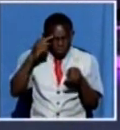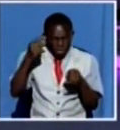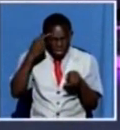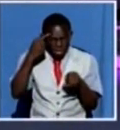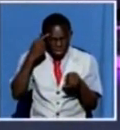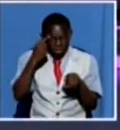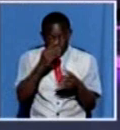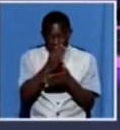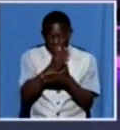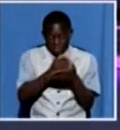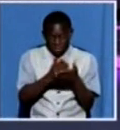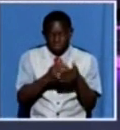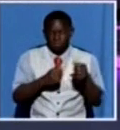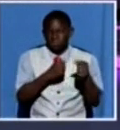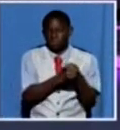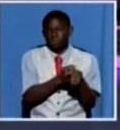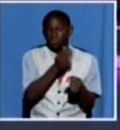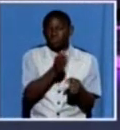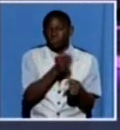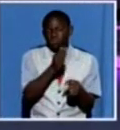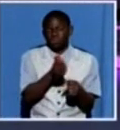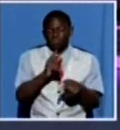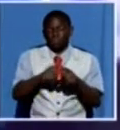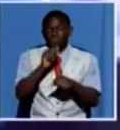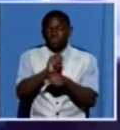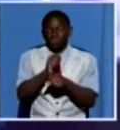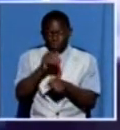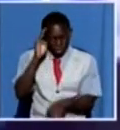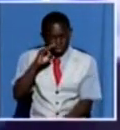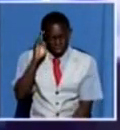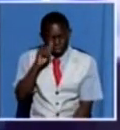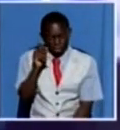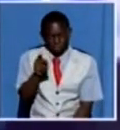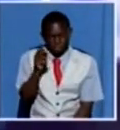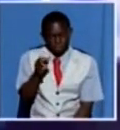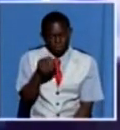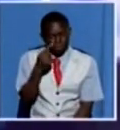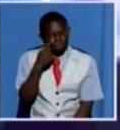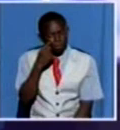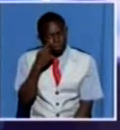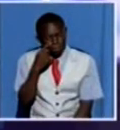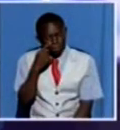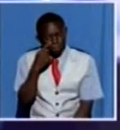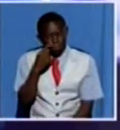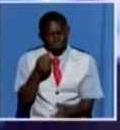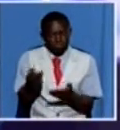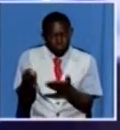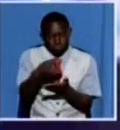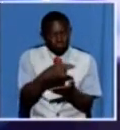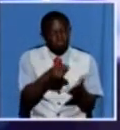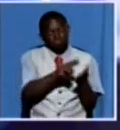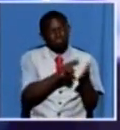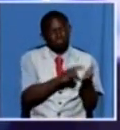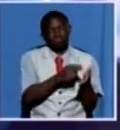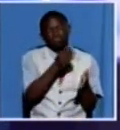you're that's not why responding, even in parliament I've said we will not tolerate unpatriotic citizen, bad